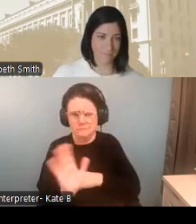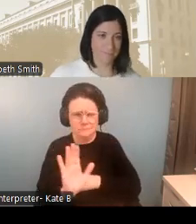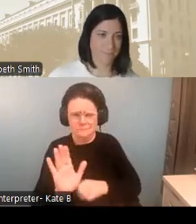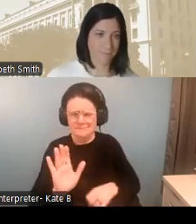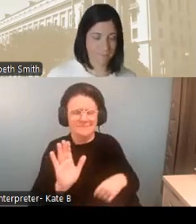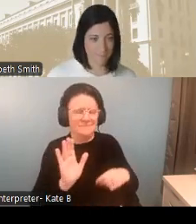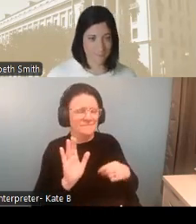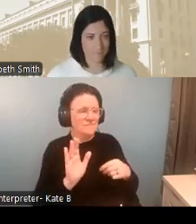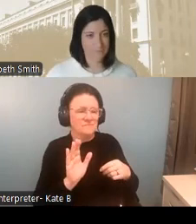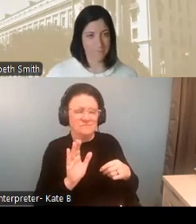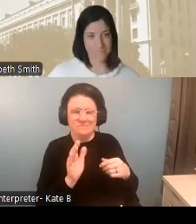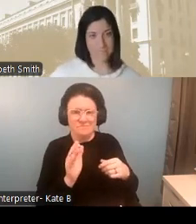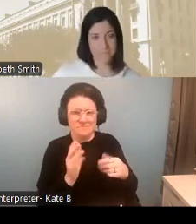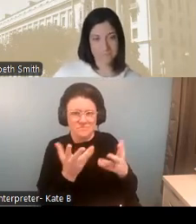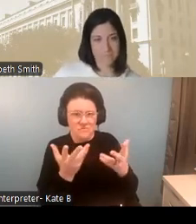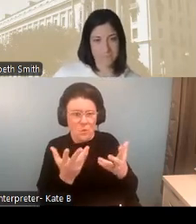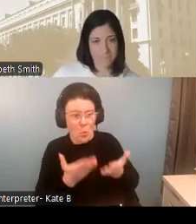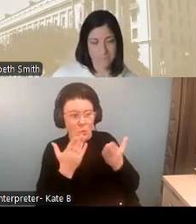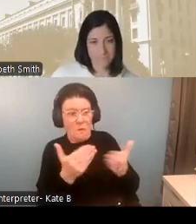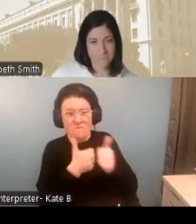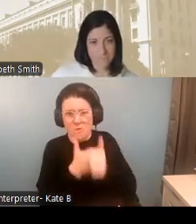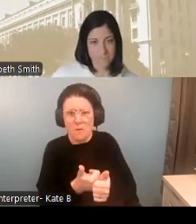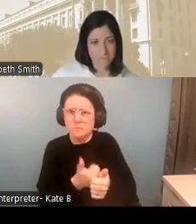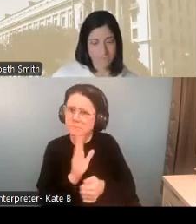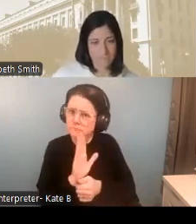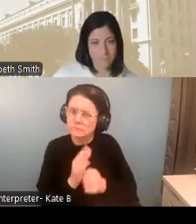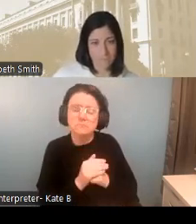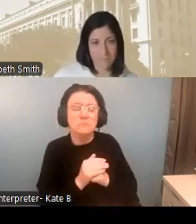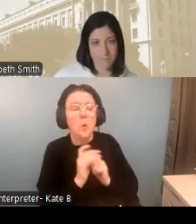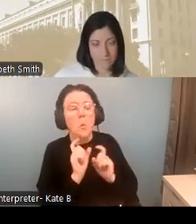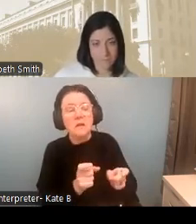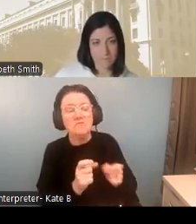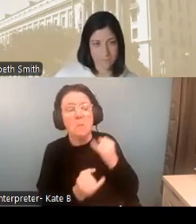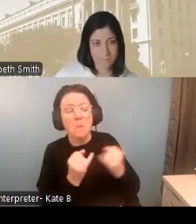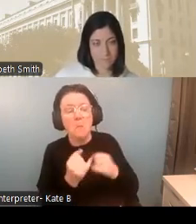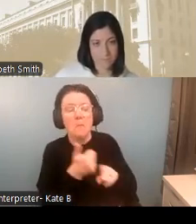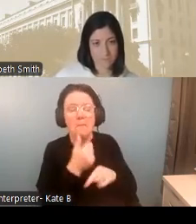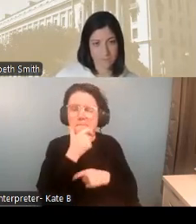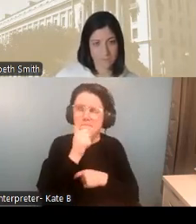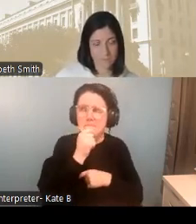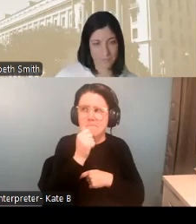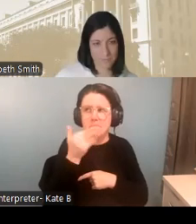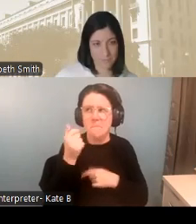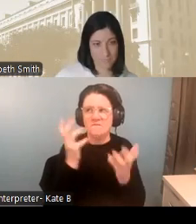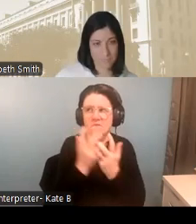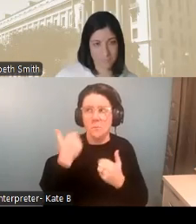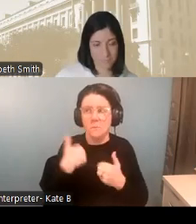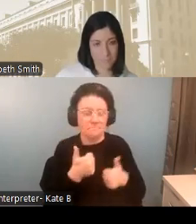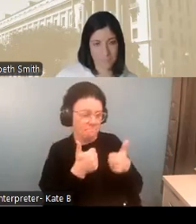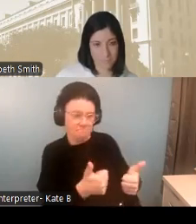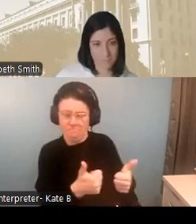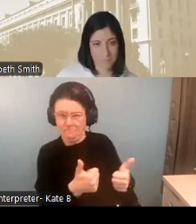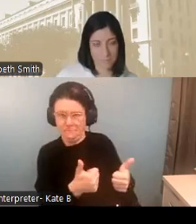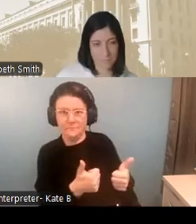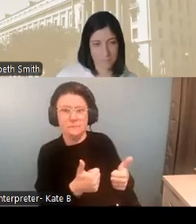or execute the recommendation. We do give the auditee some latitude to determine what will work best for their program,